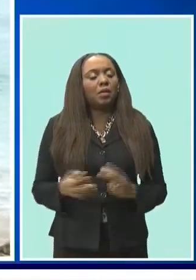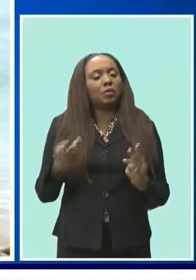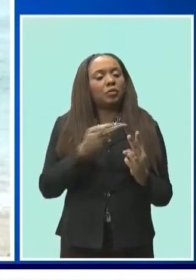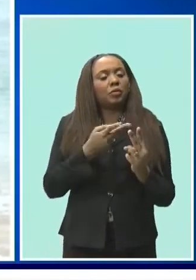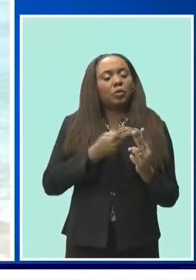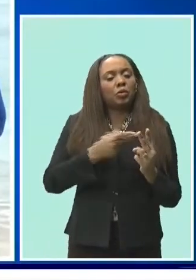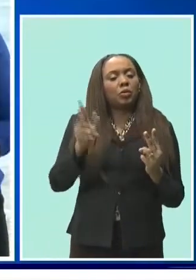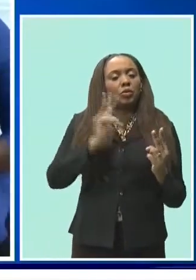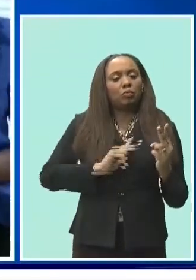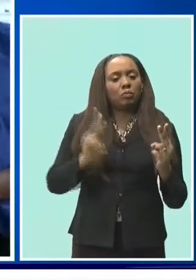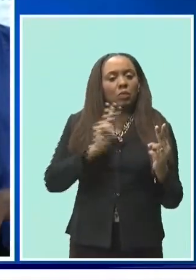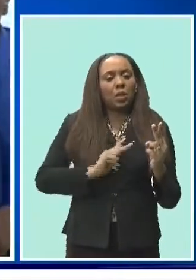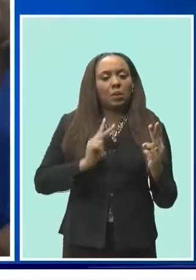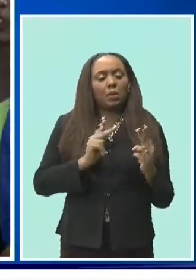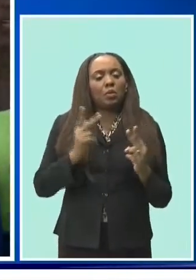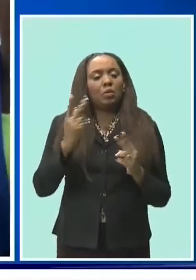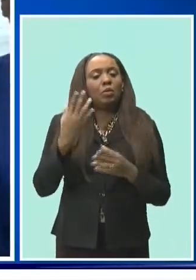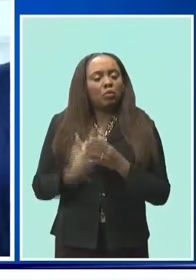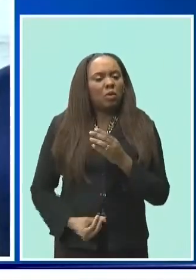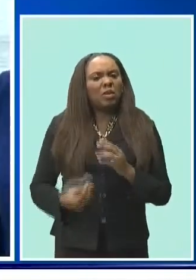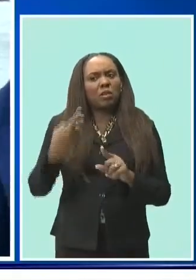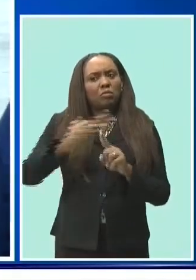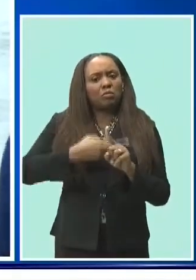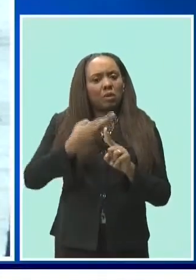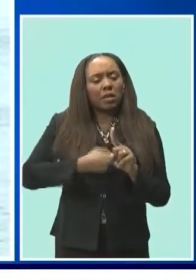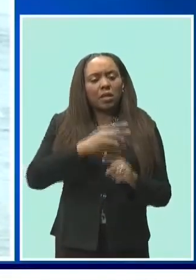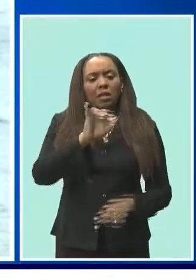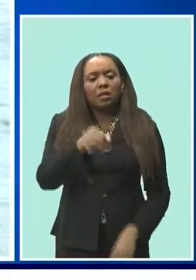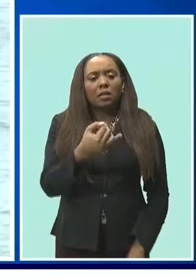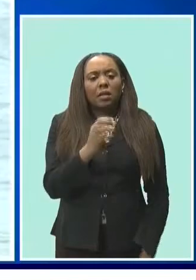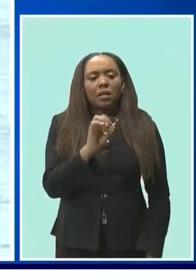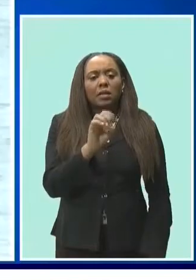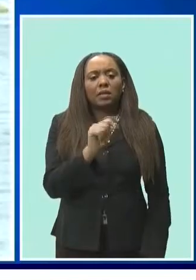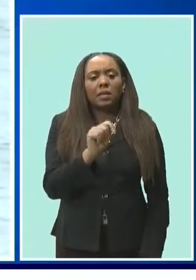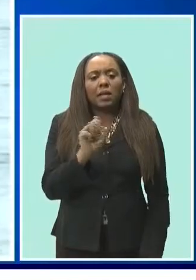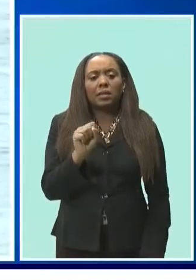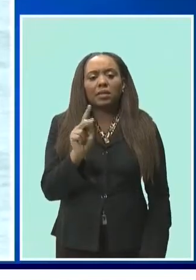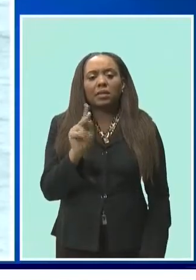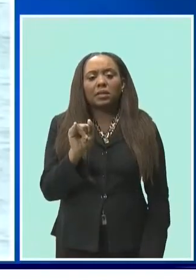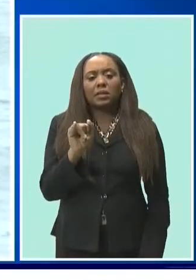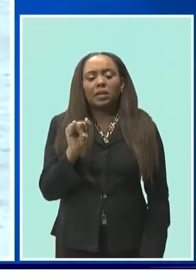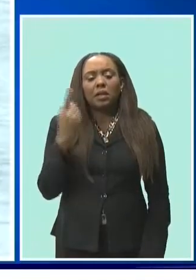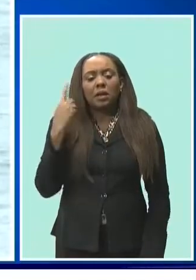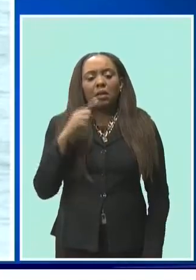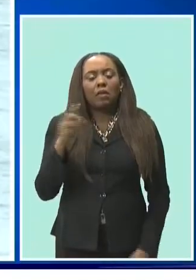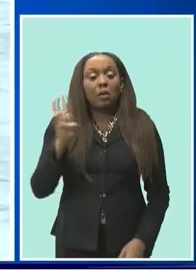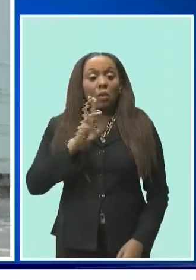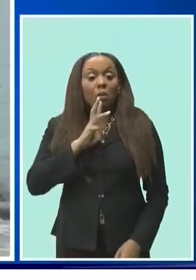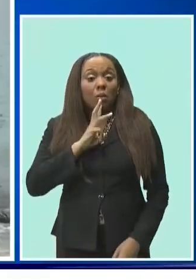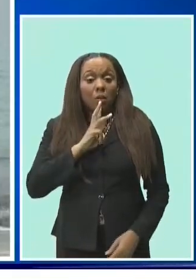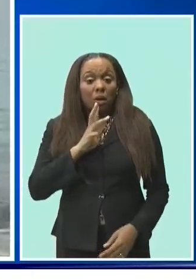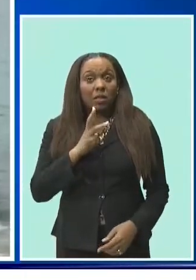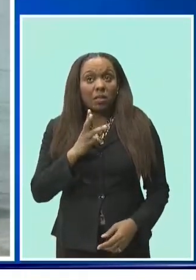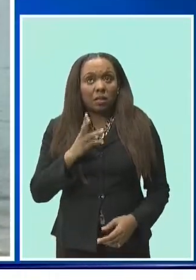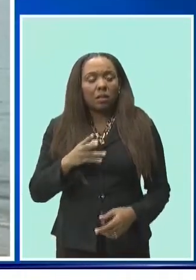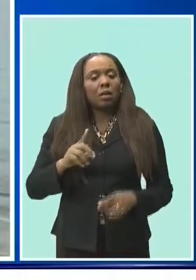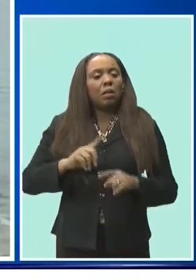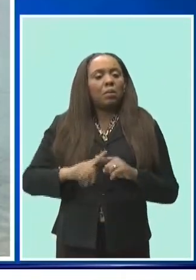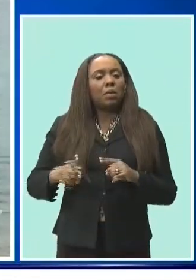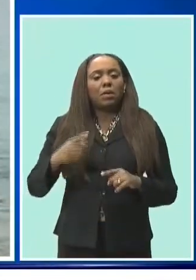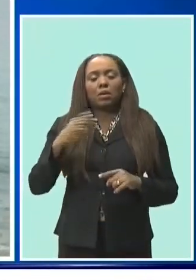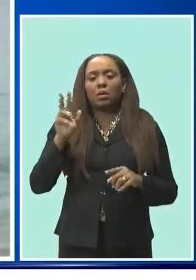after renting a jet ski from here in Holetown. But the operator at the center of the ordeal remains optimistic that